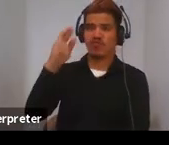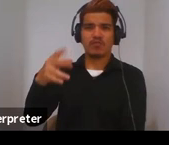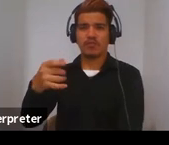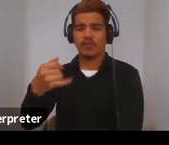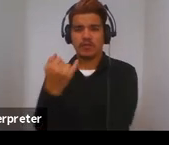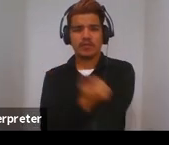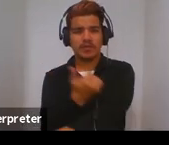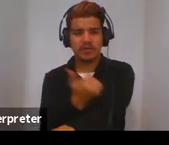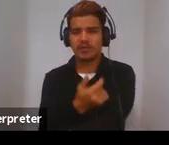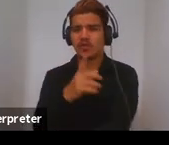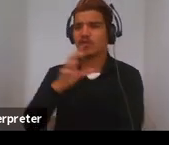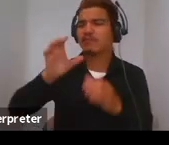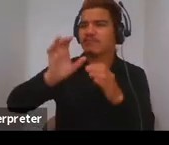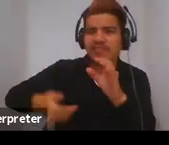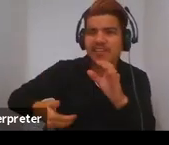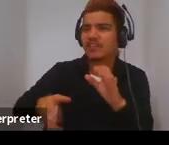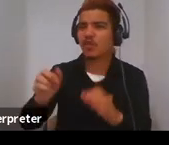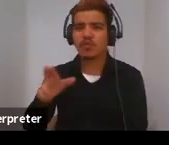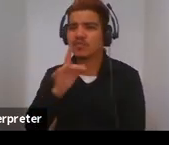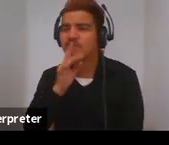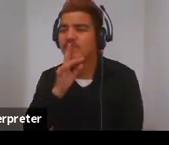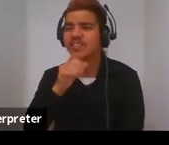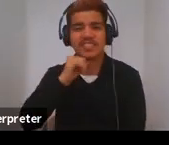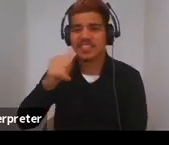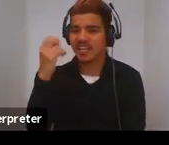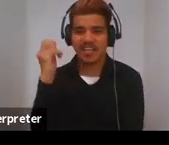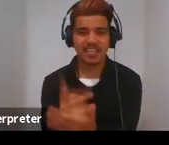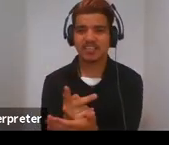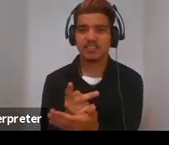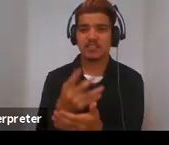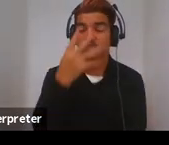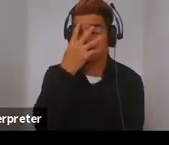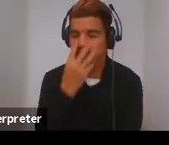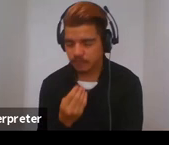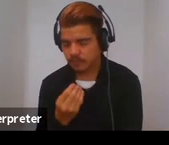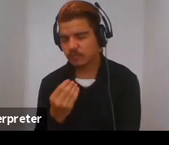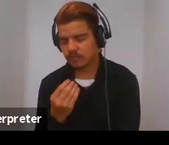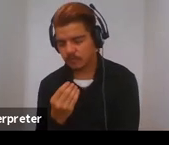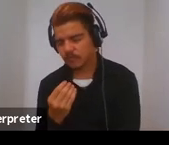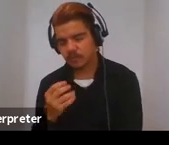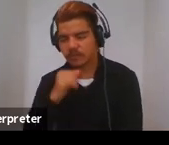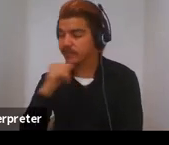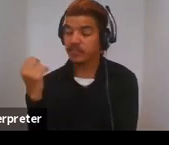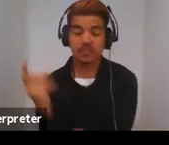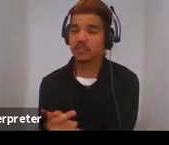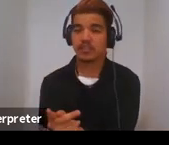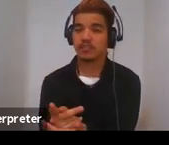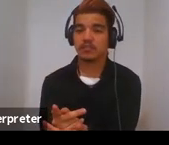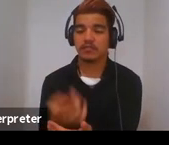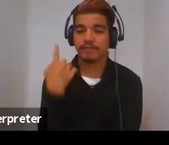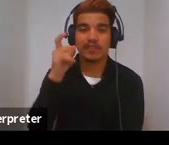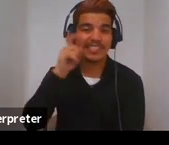to understand or speak is not consent. Being passed out or unconscious is not consent to sexual activity.